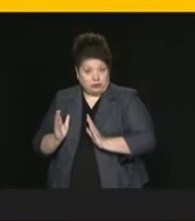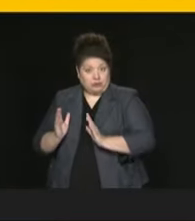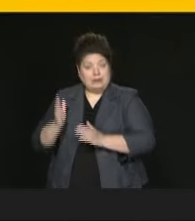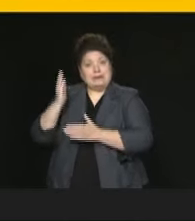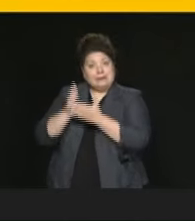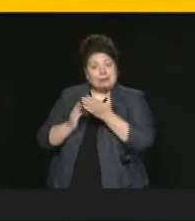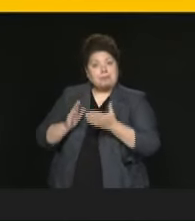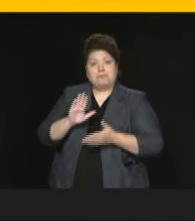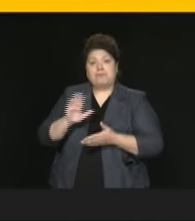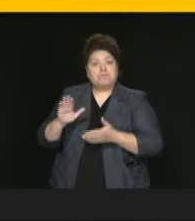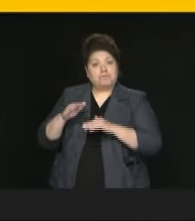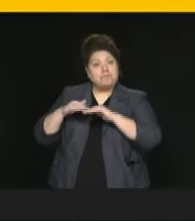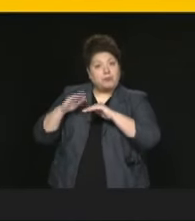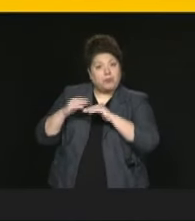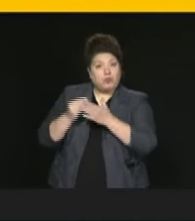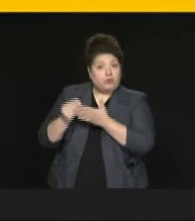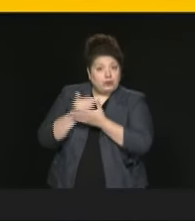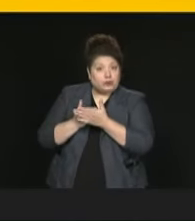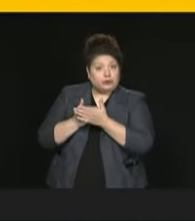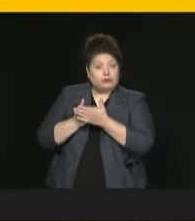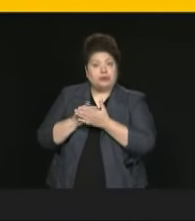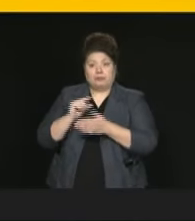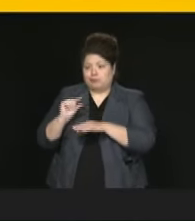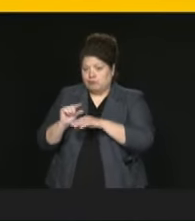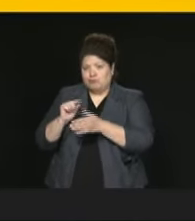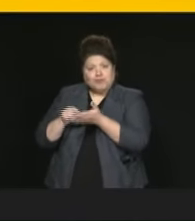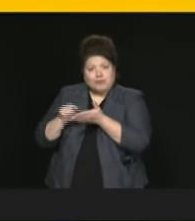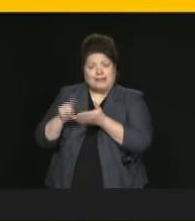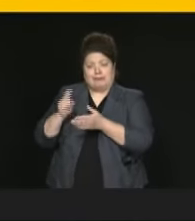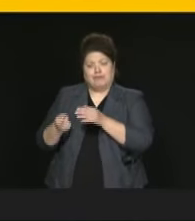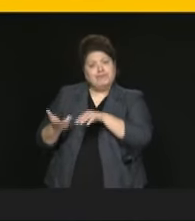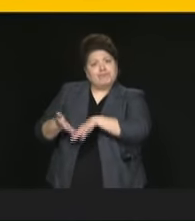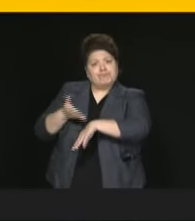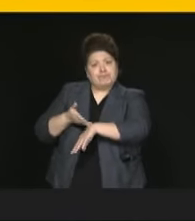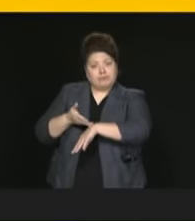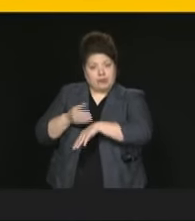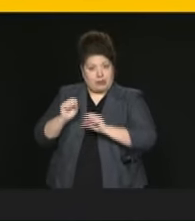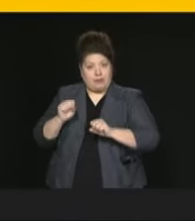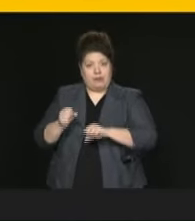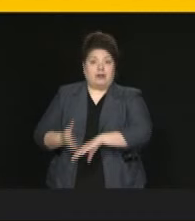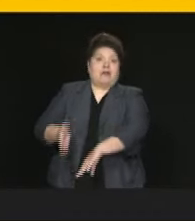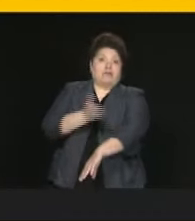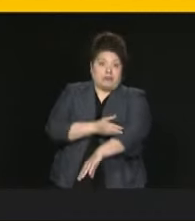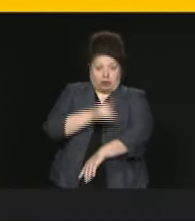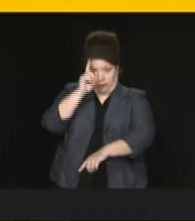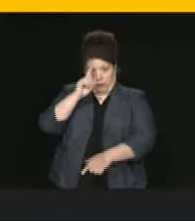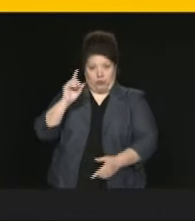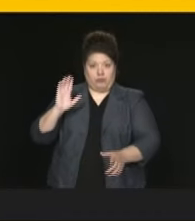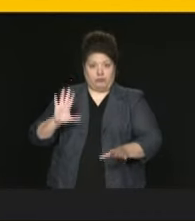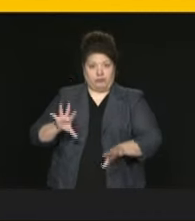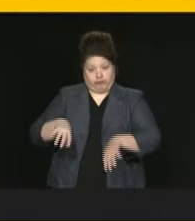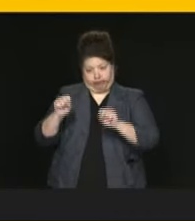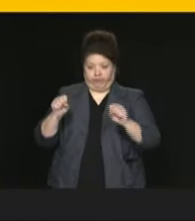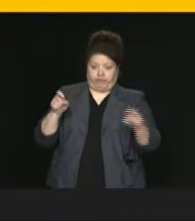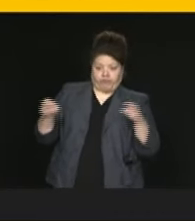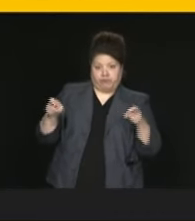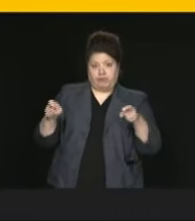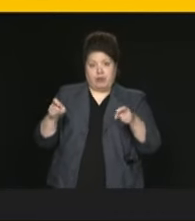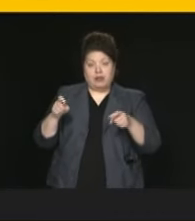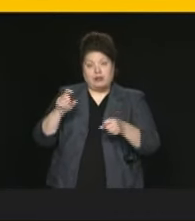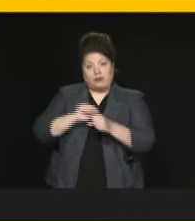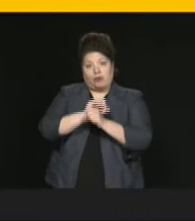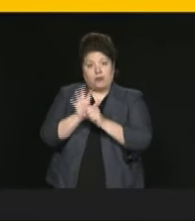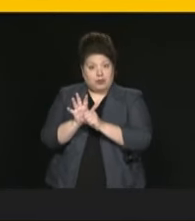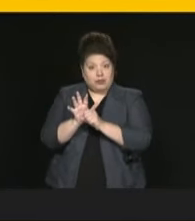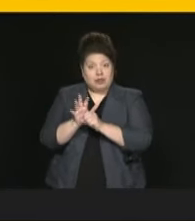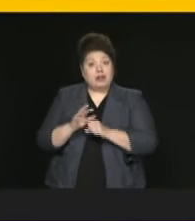we stand a better chance of maintaining control of the virus. We will be living with COVID-19 for some time. If